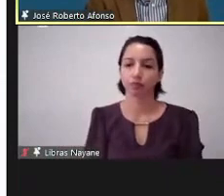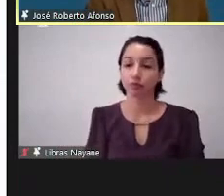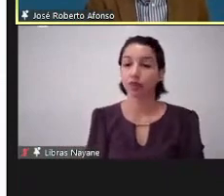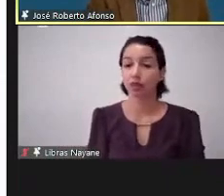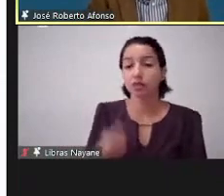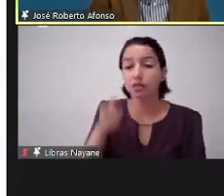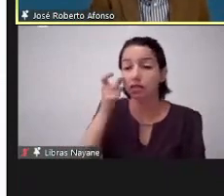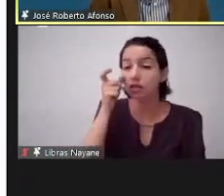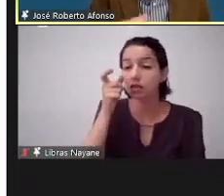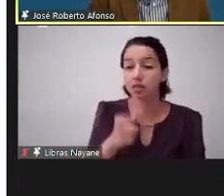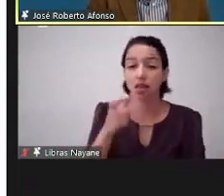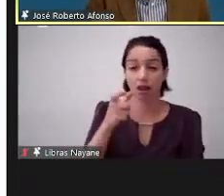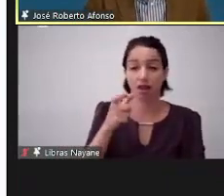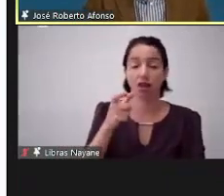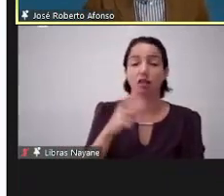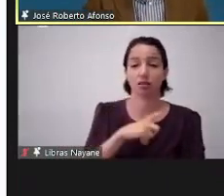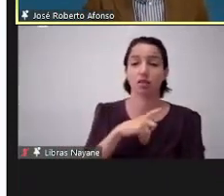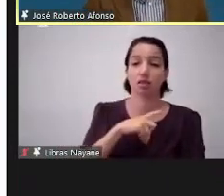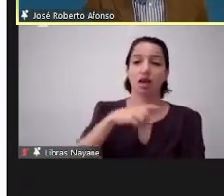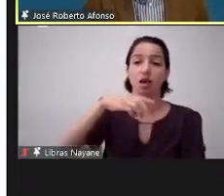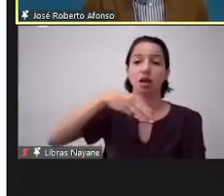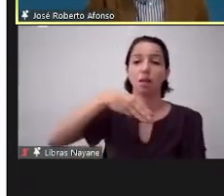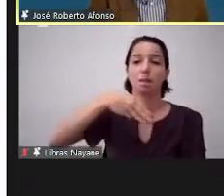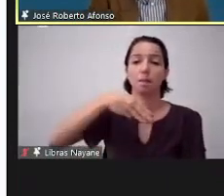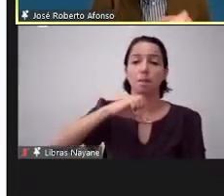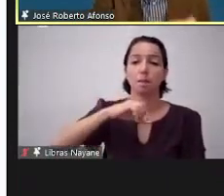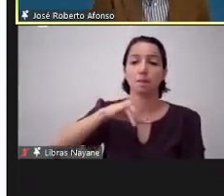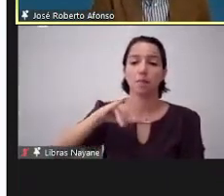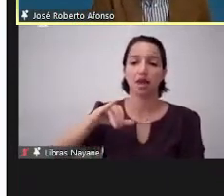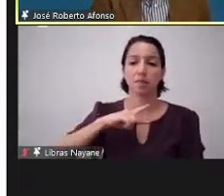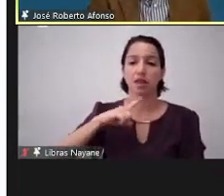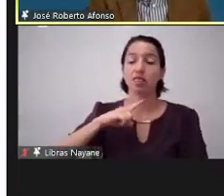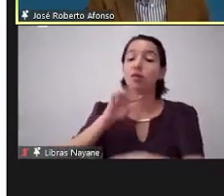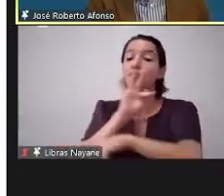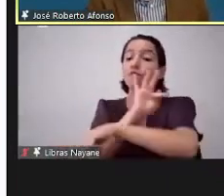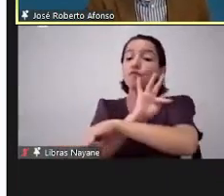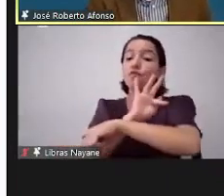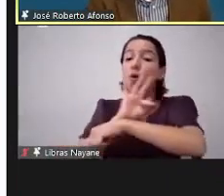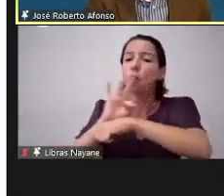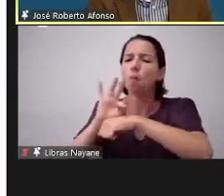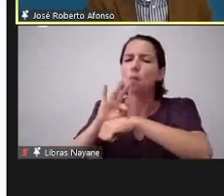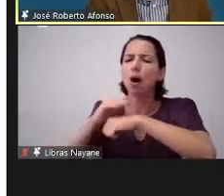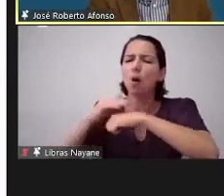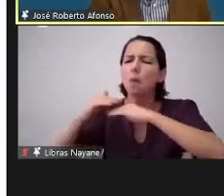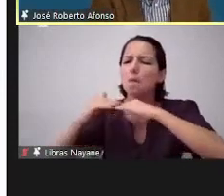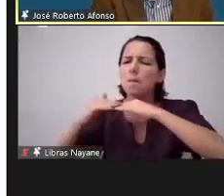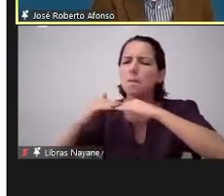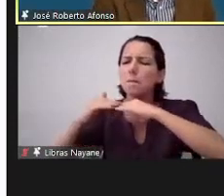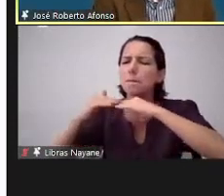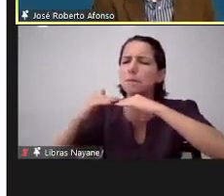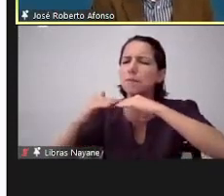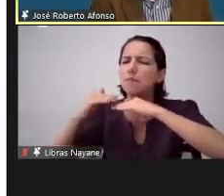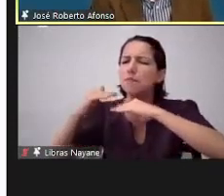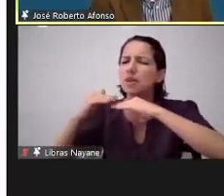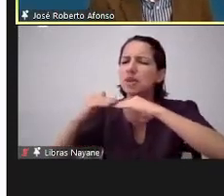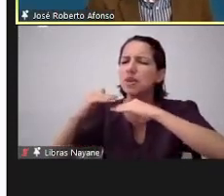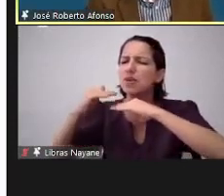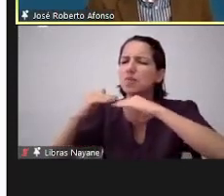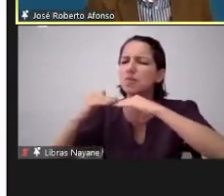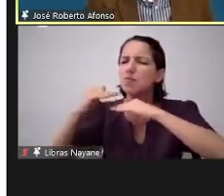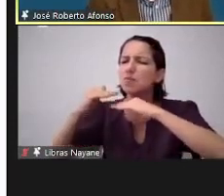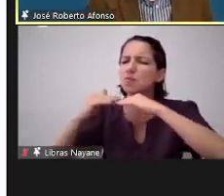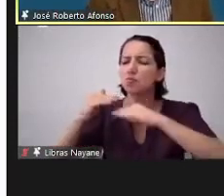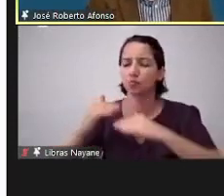beauty salons and want to have this situation called MEI, micro